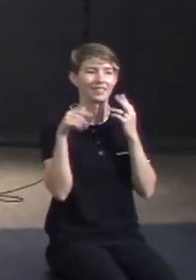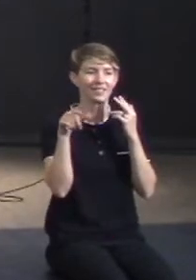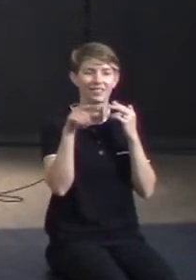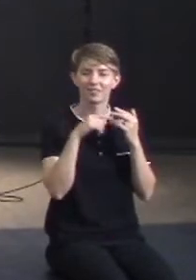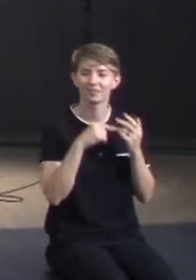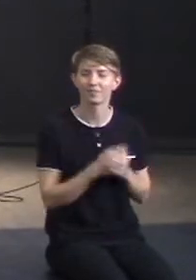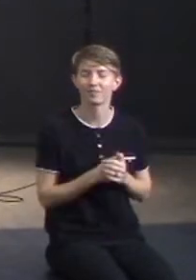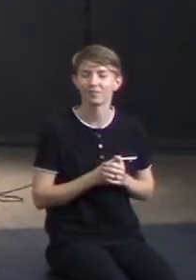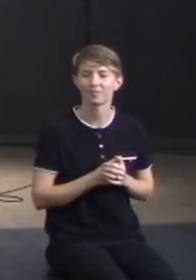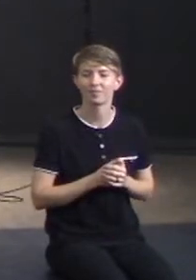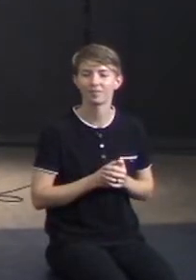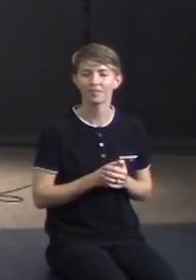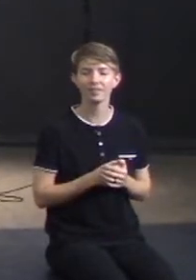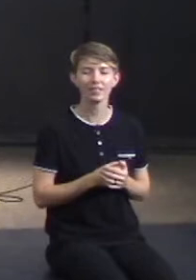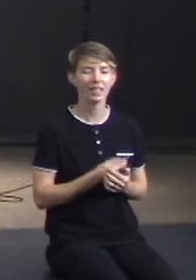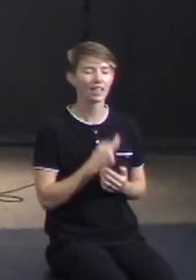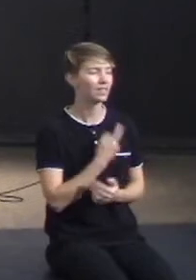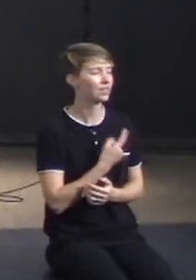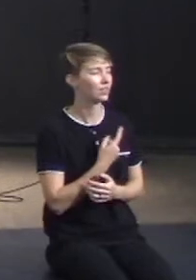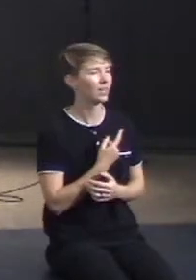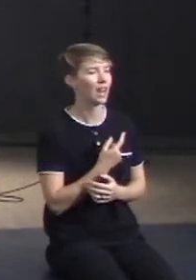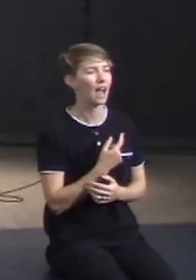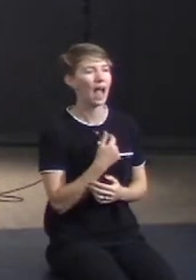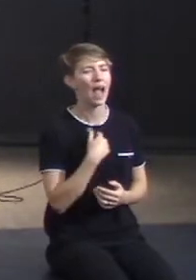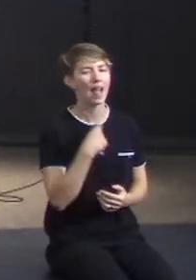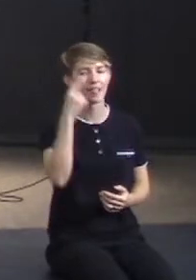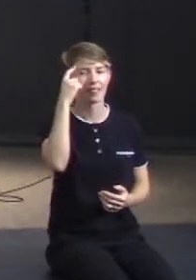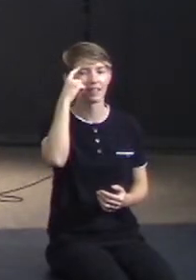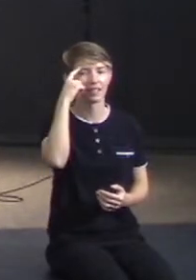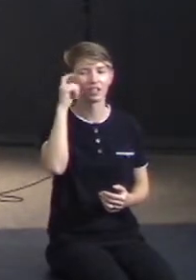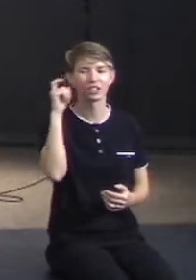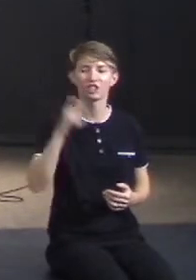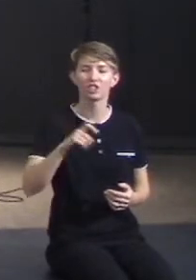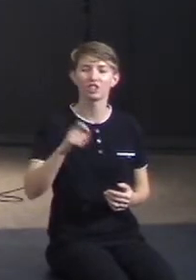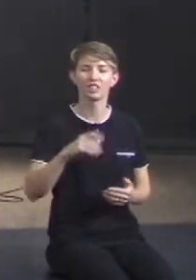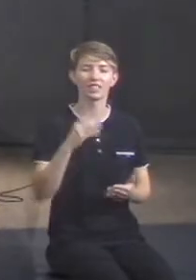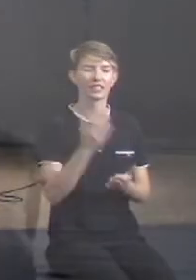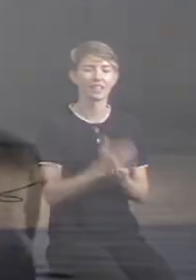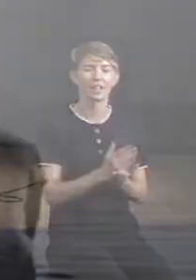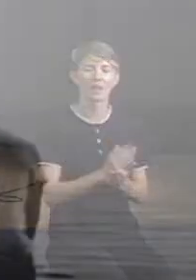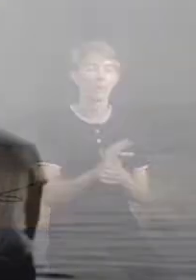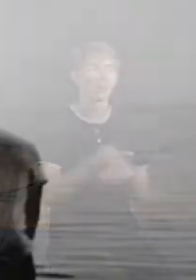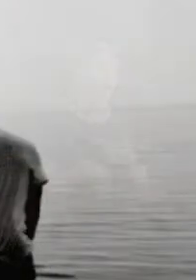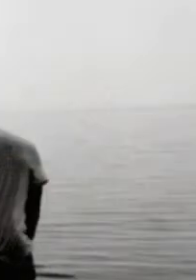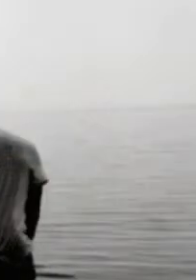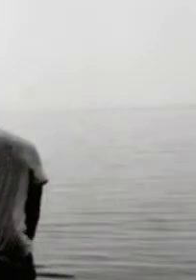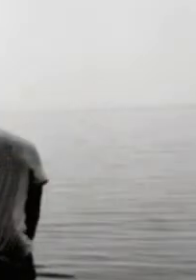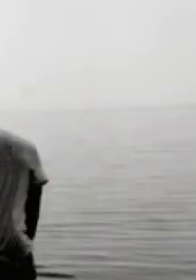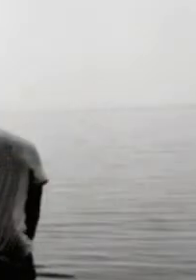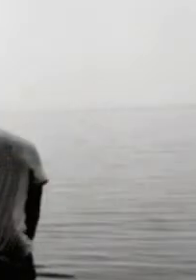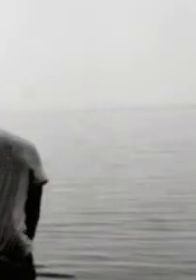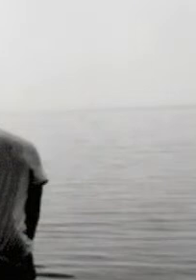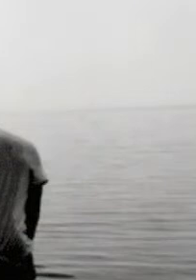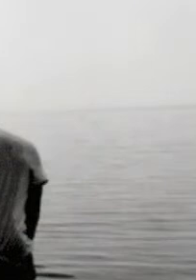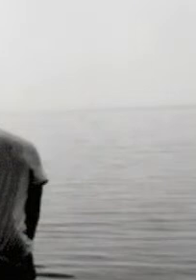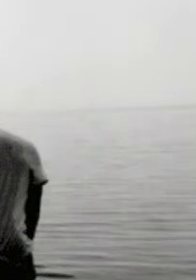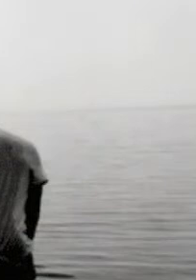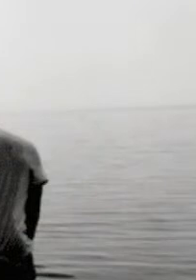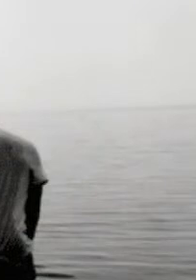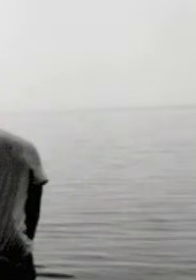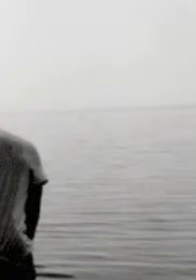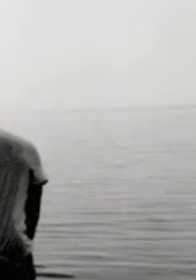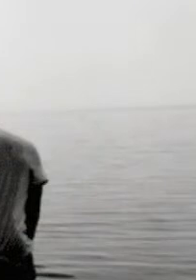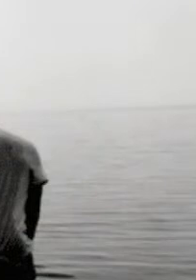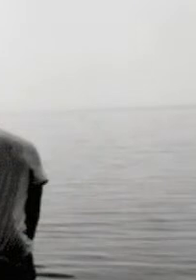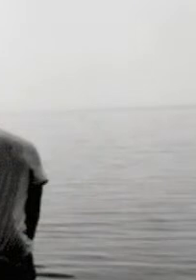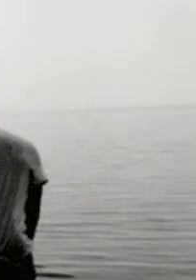This is the one that I think should stop all of us. Yeah. Scholars have tried to convince us that these